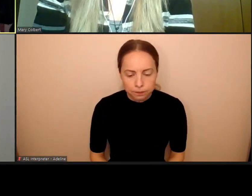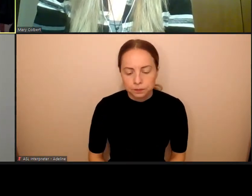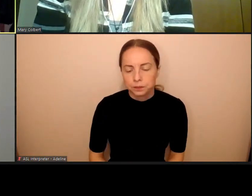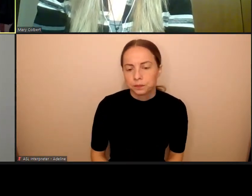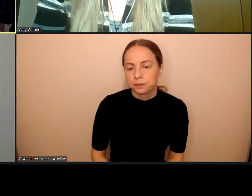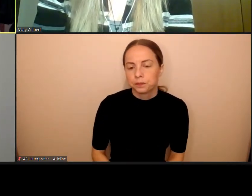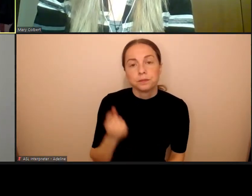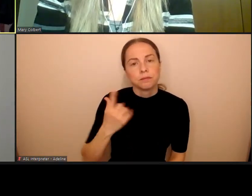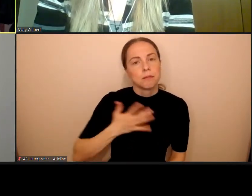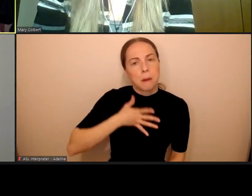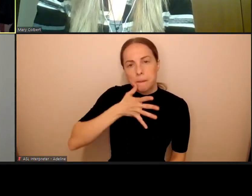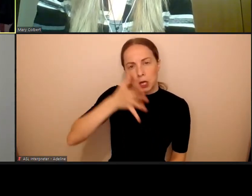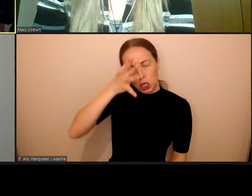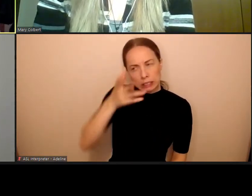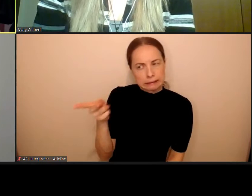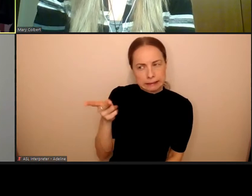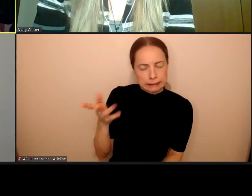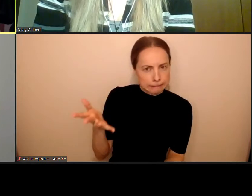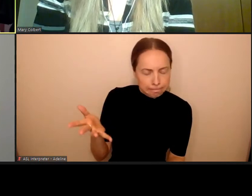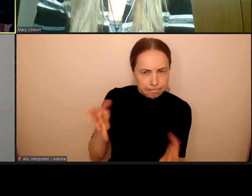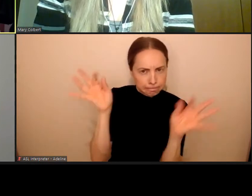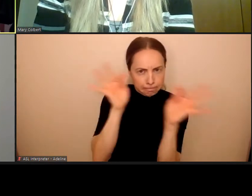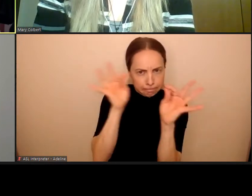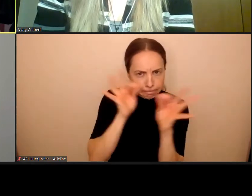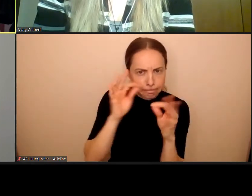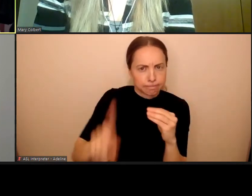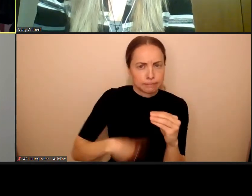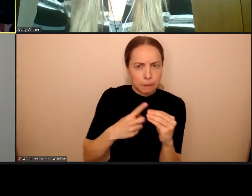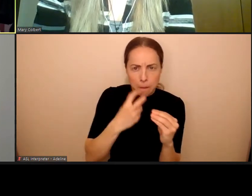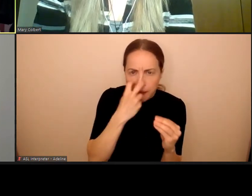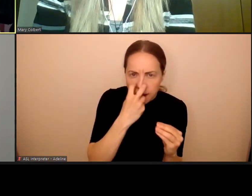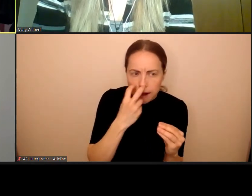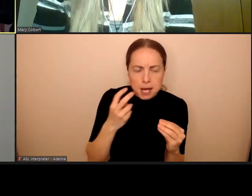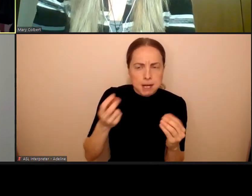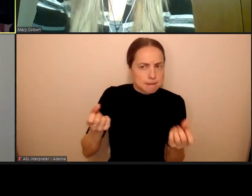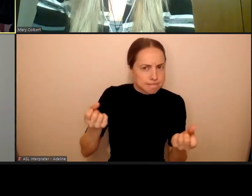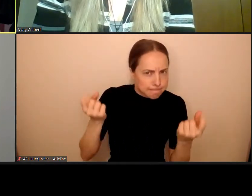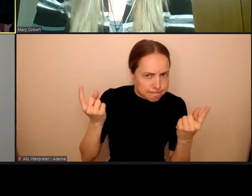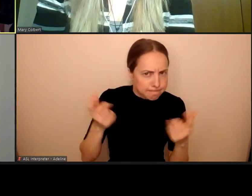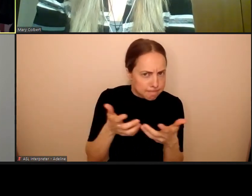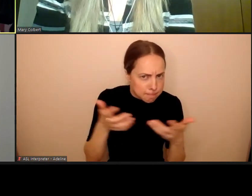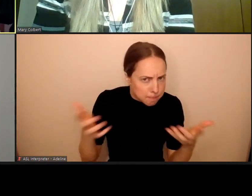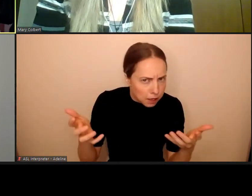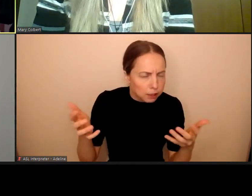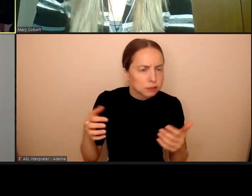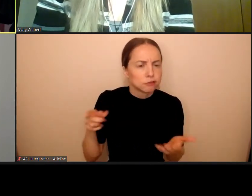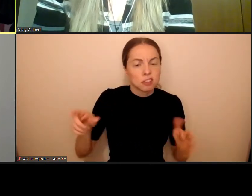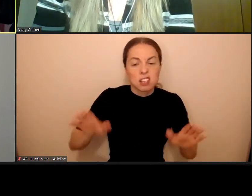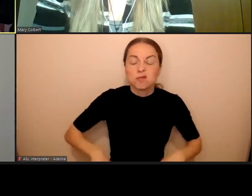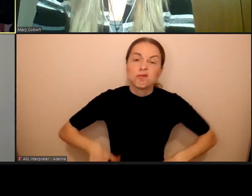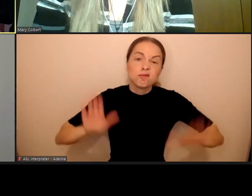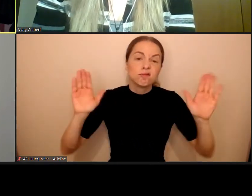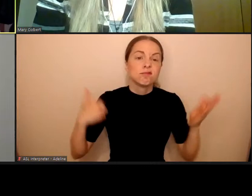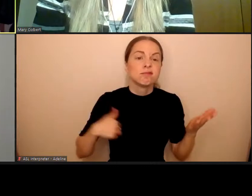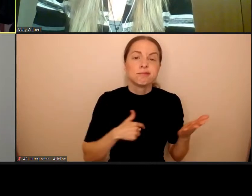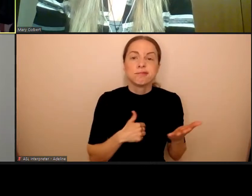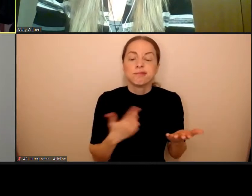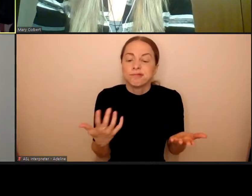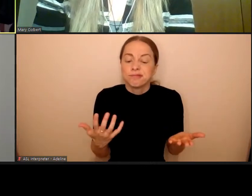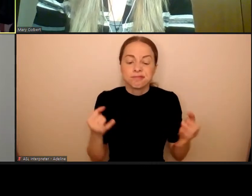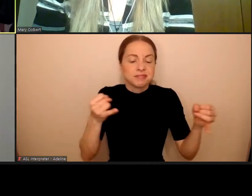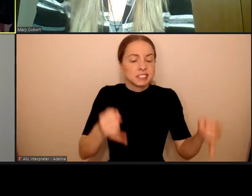parents, not really knowing much about it, not understanding it much, pretty much just raised us up as